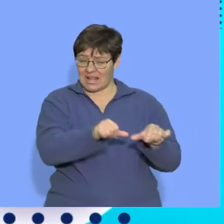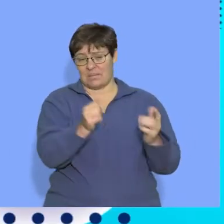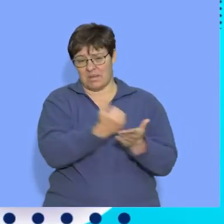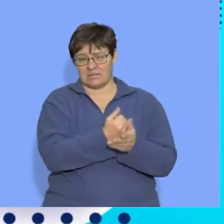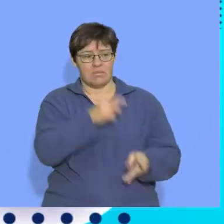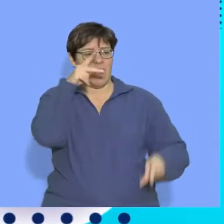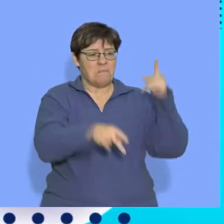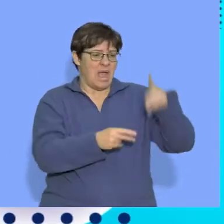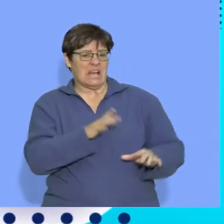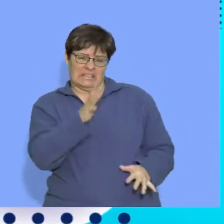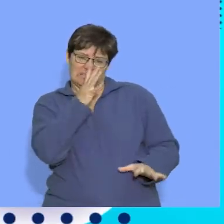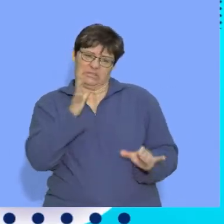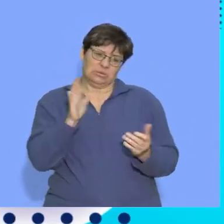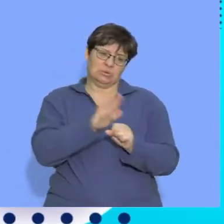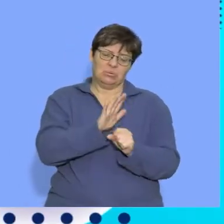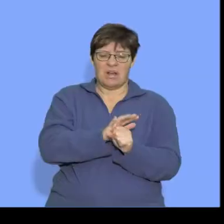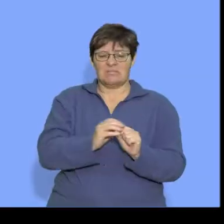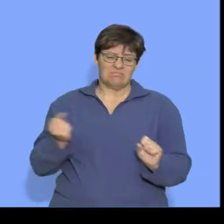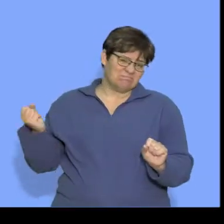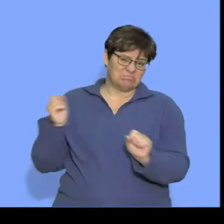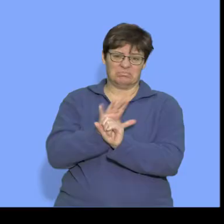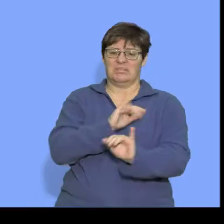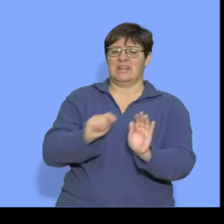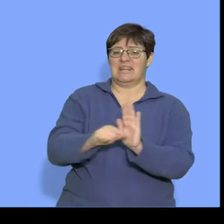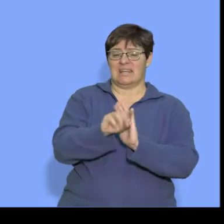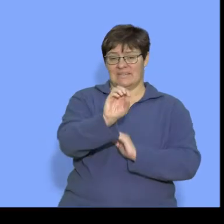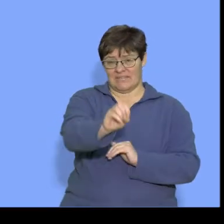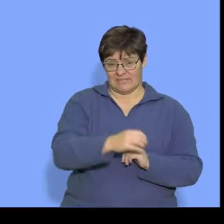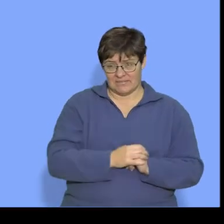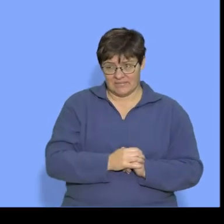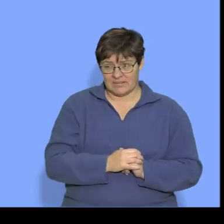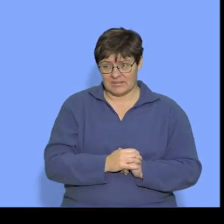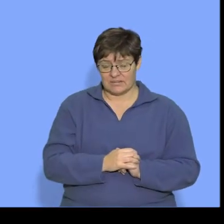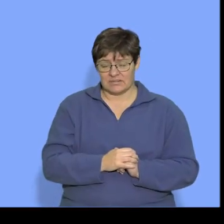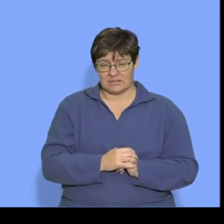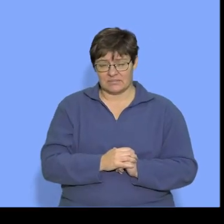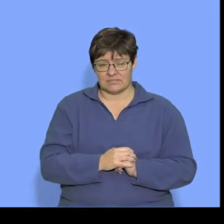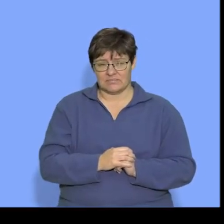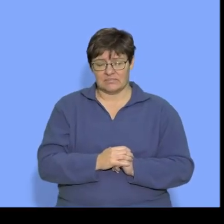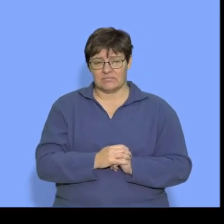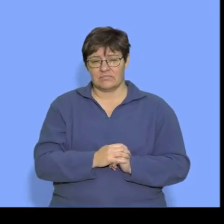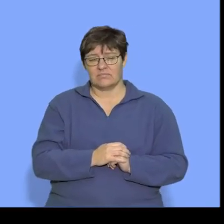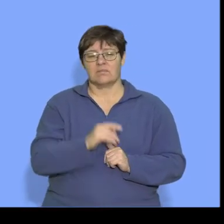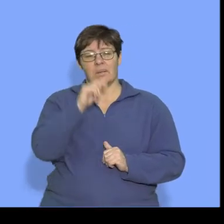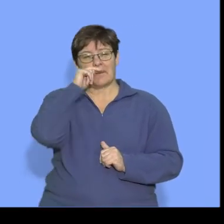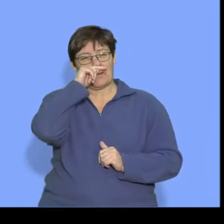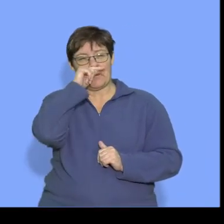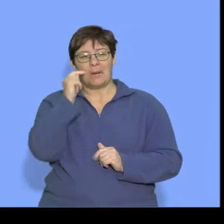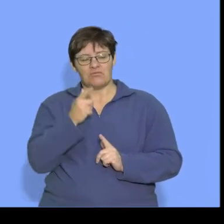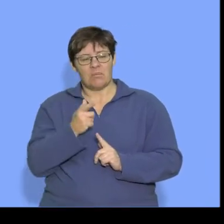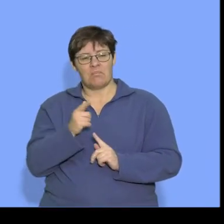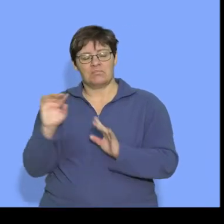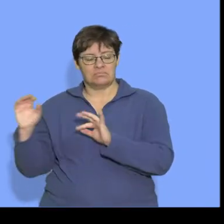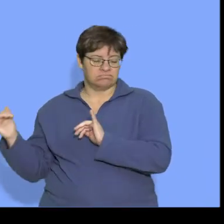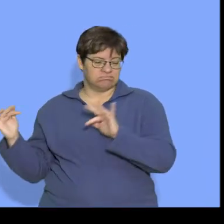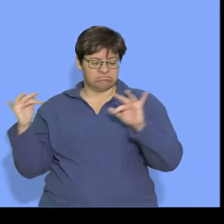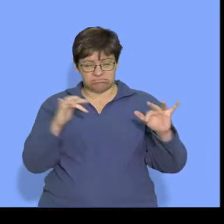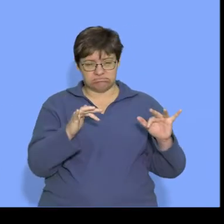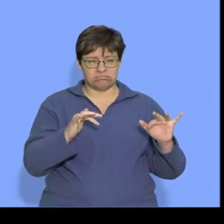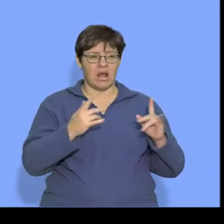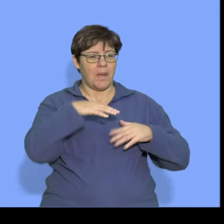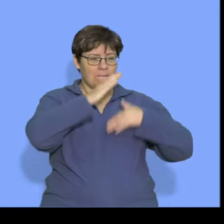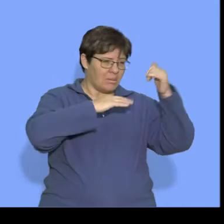mining has had on the environment. We talk about urbanization and how that affects